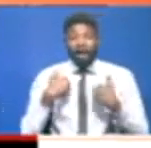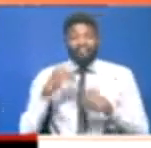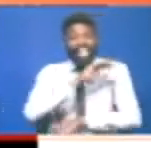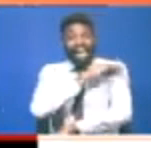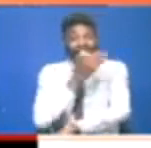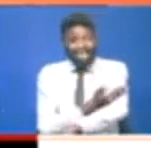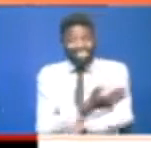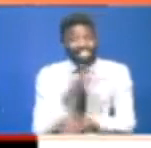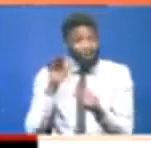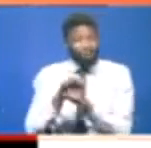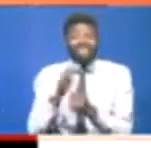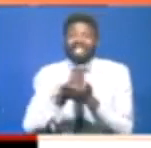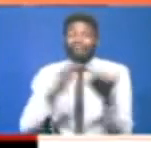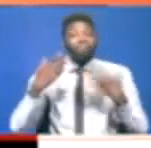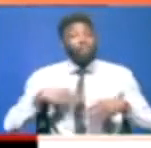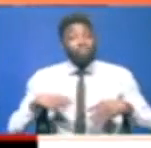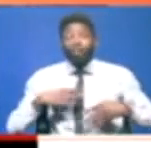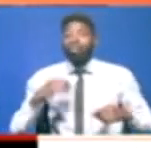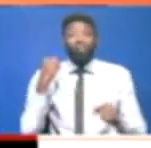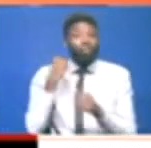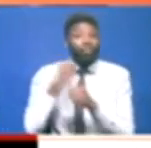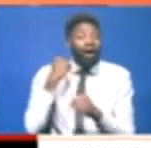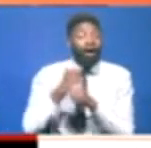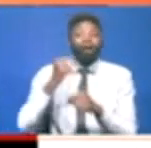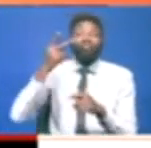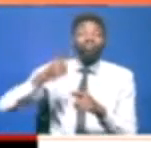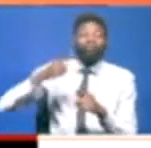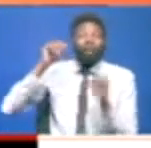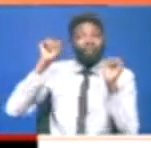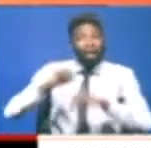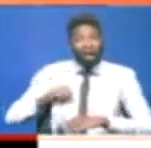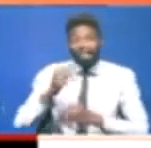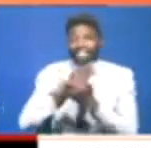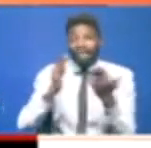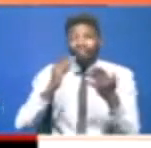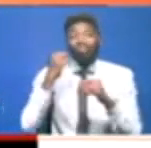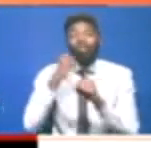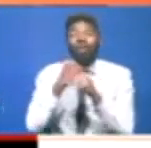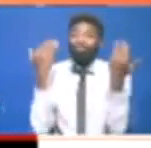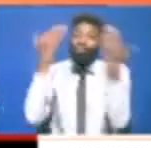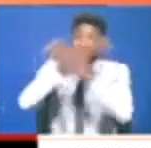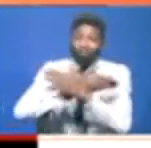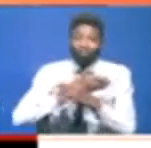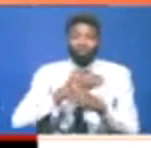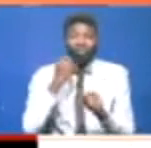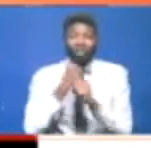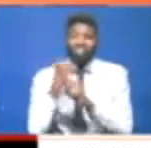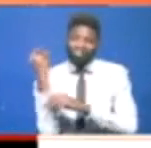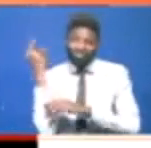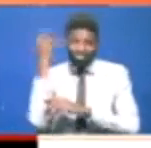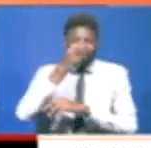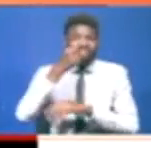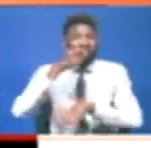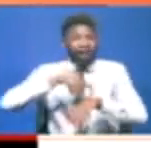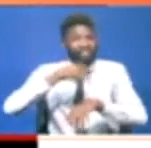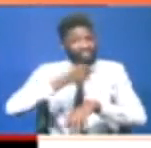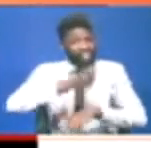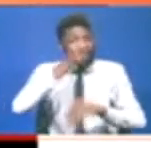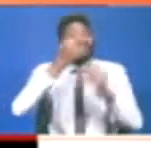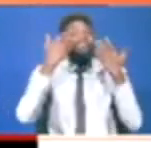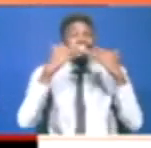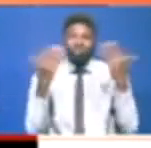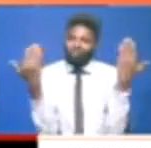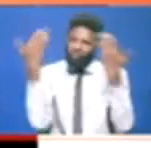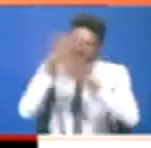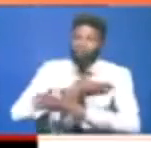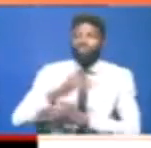There are people even who work at night. Maybe you finish your work at 5 p.m., then at night you have another business. Mm. So at this time, when you have the energy,